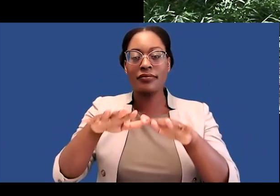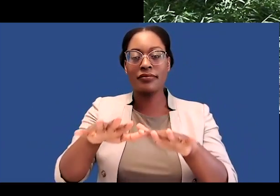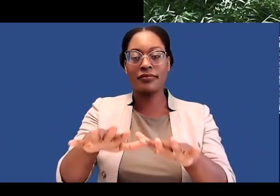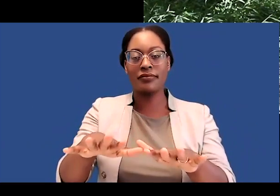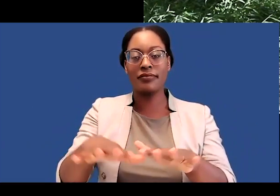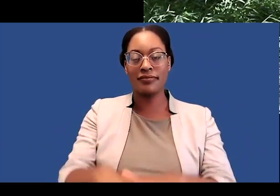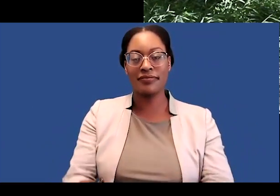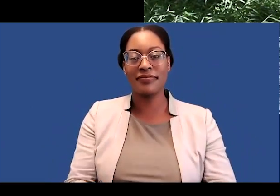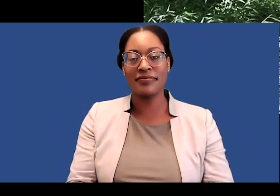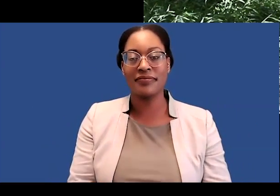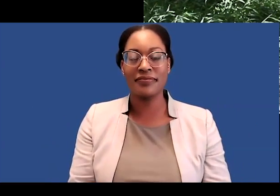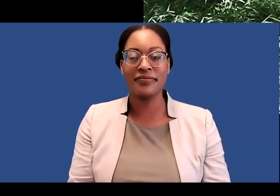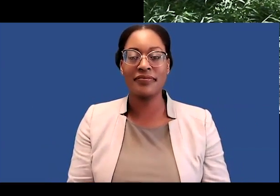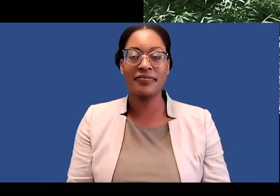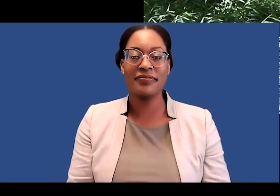and exhale.